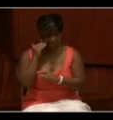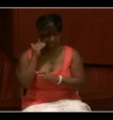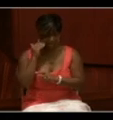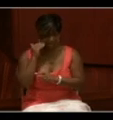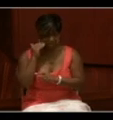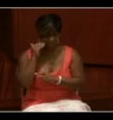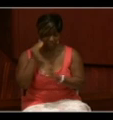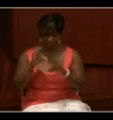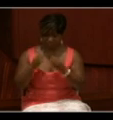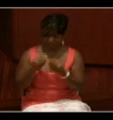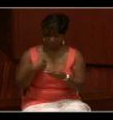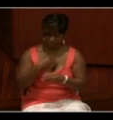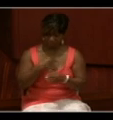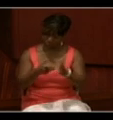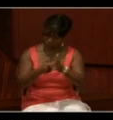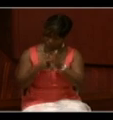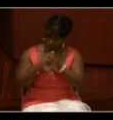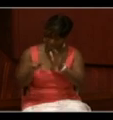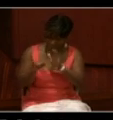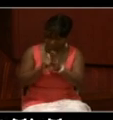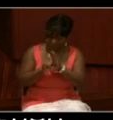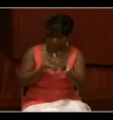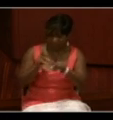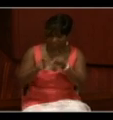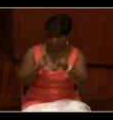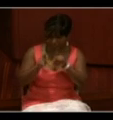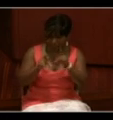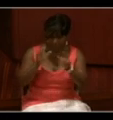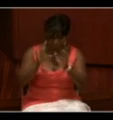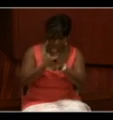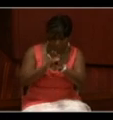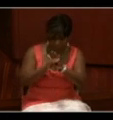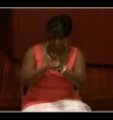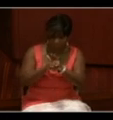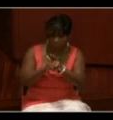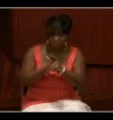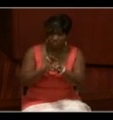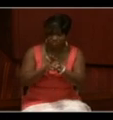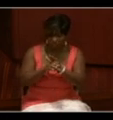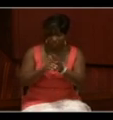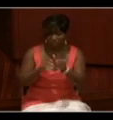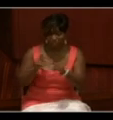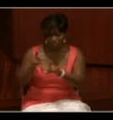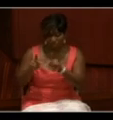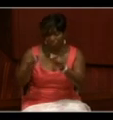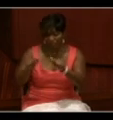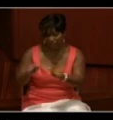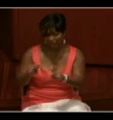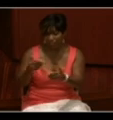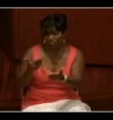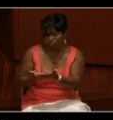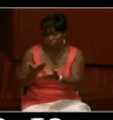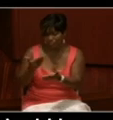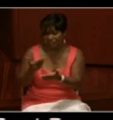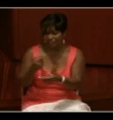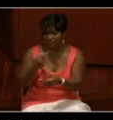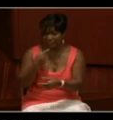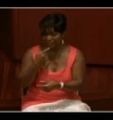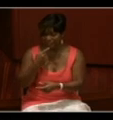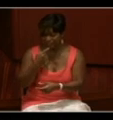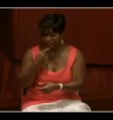family members were required to identify the people in this photo in order that those individuals could verify that they were who they said they